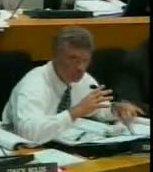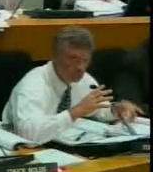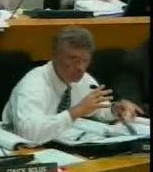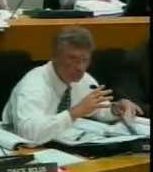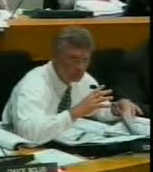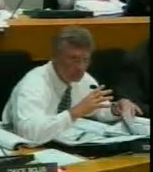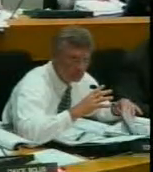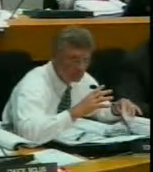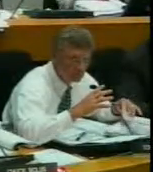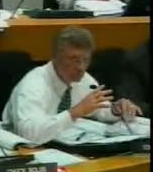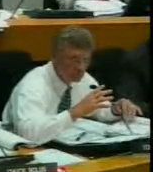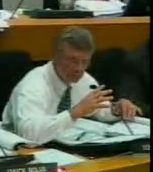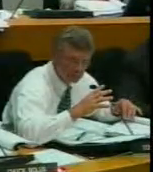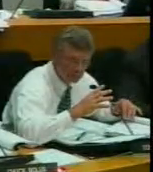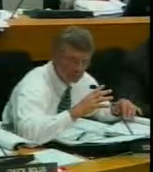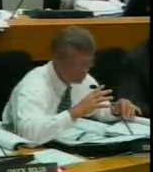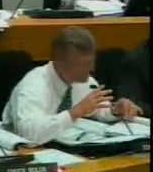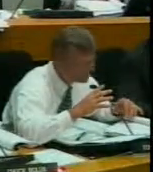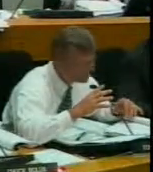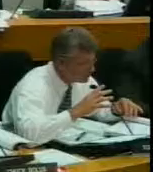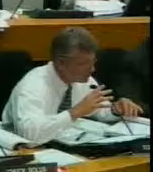time?